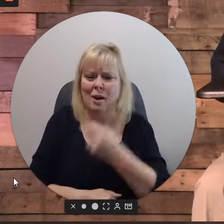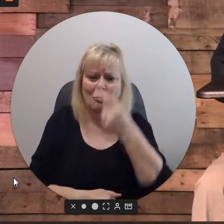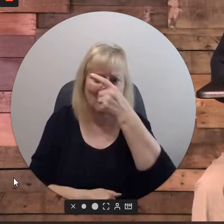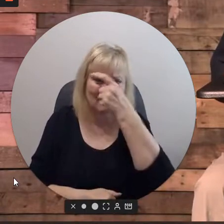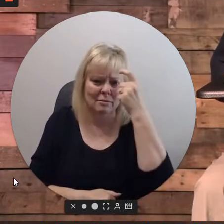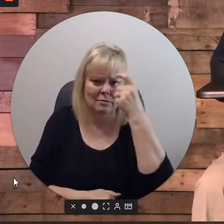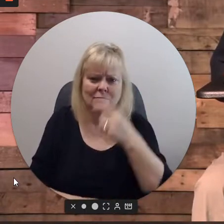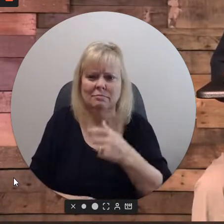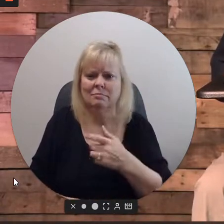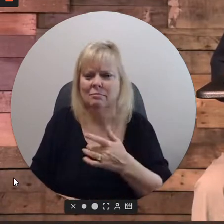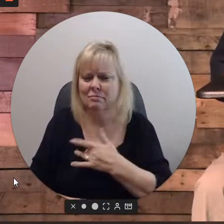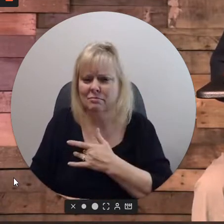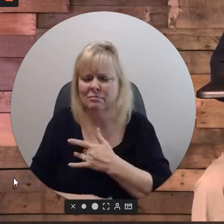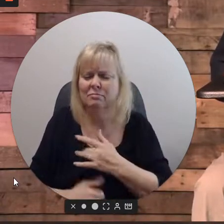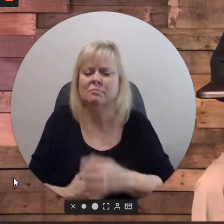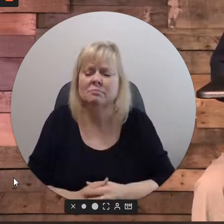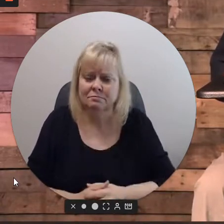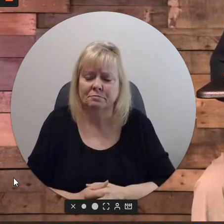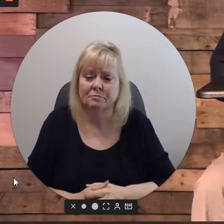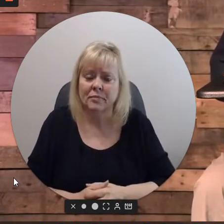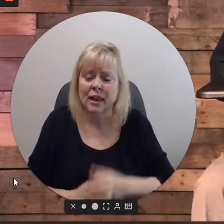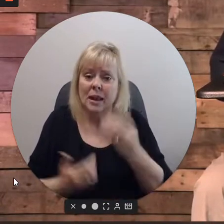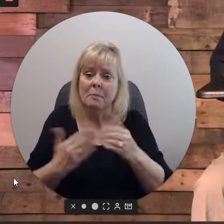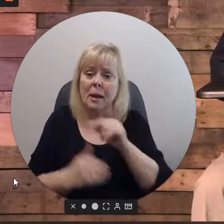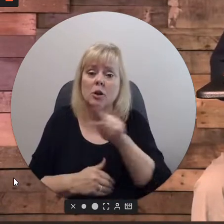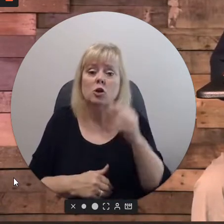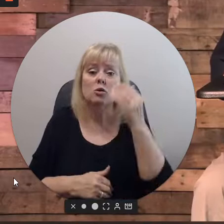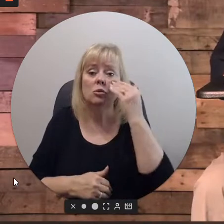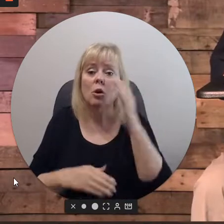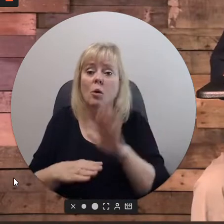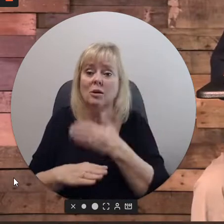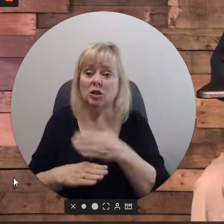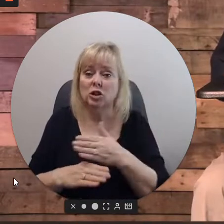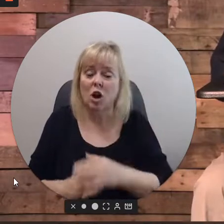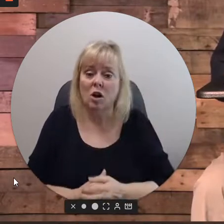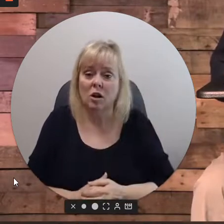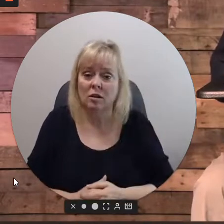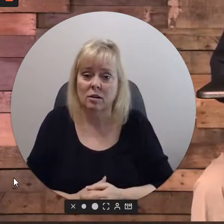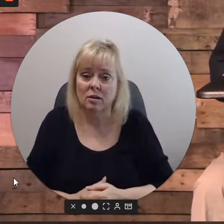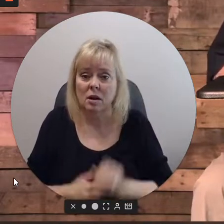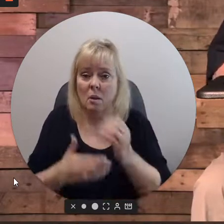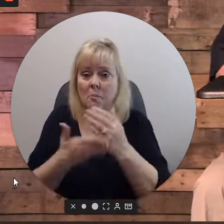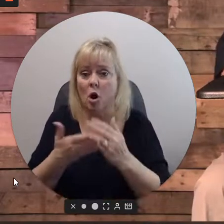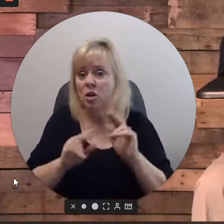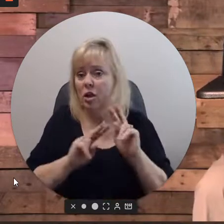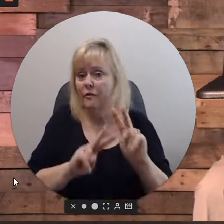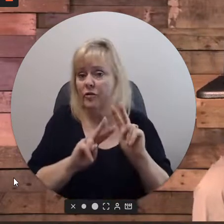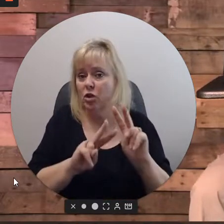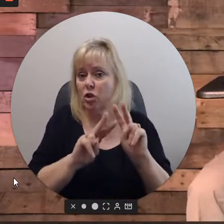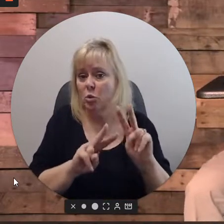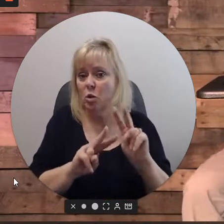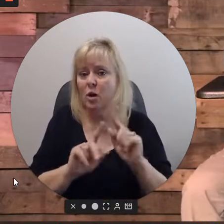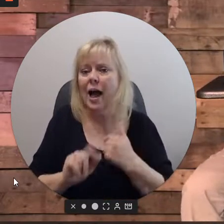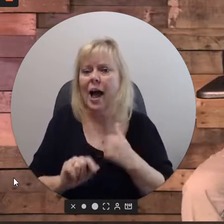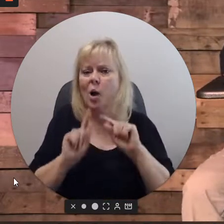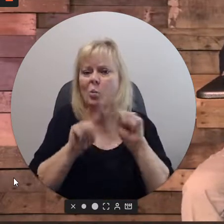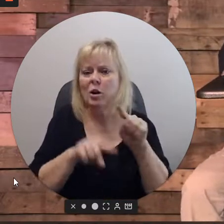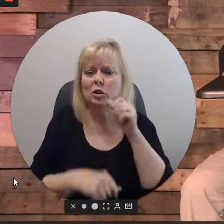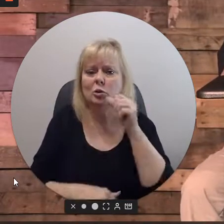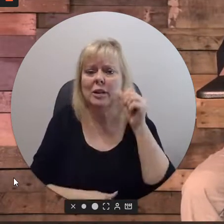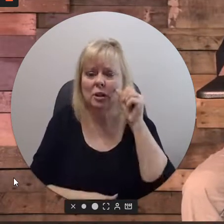There's a song you may have heard. It was part of the funeral service that I attended yesterday for Peggy